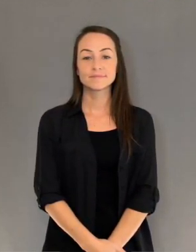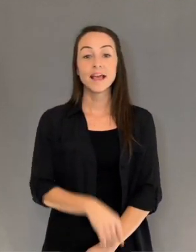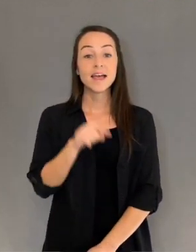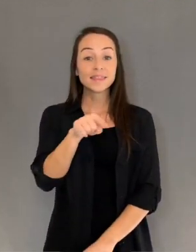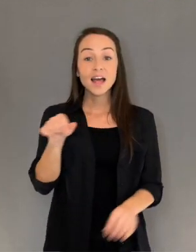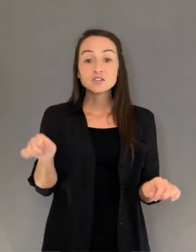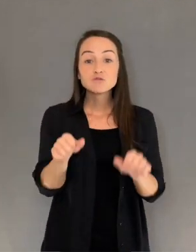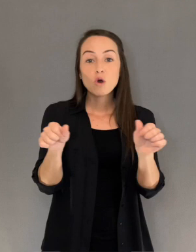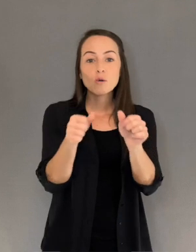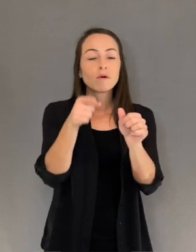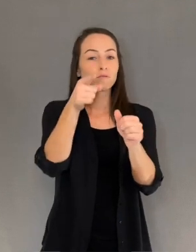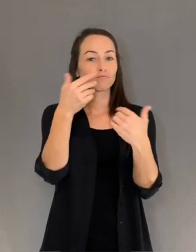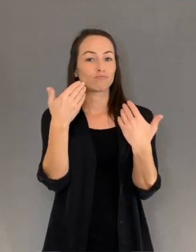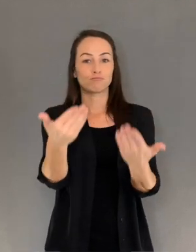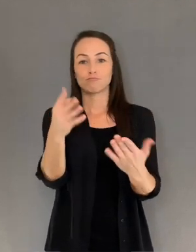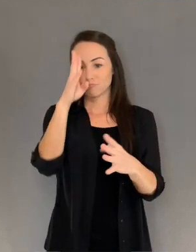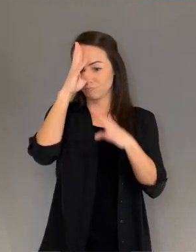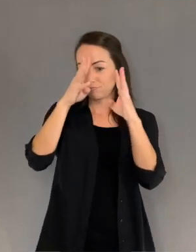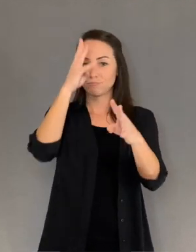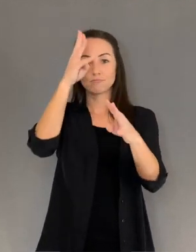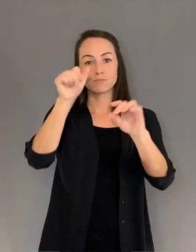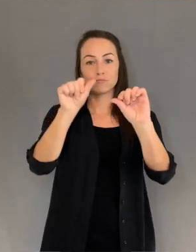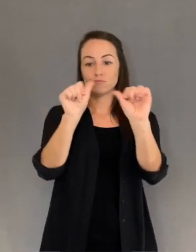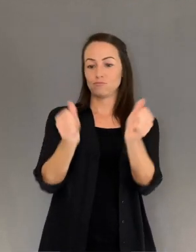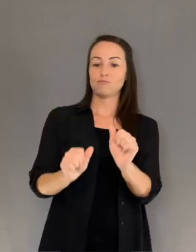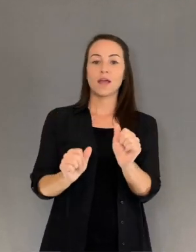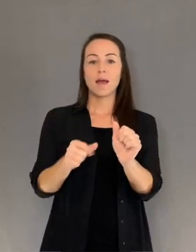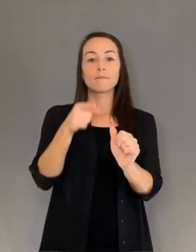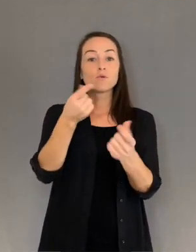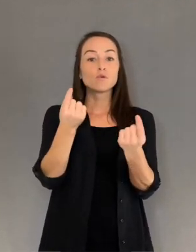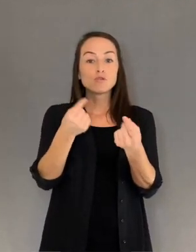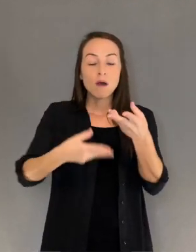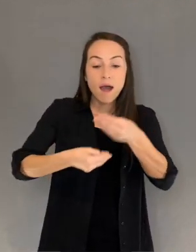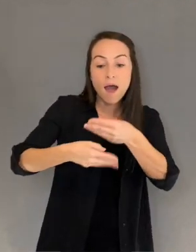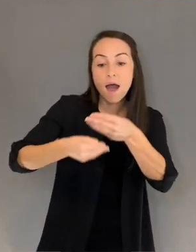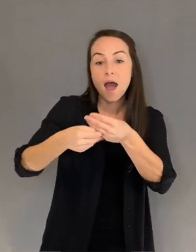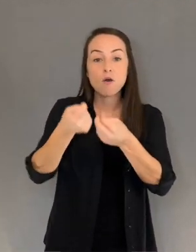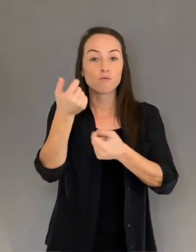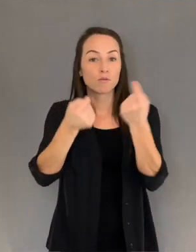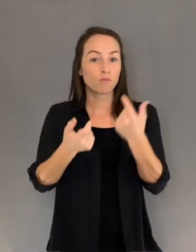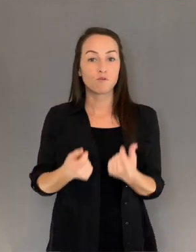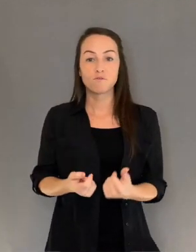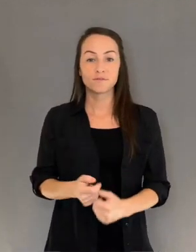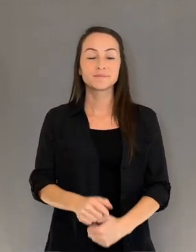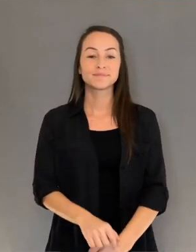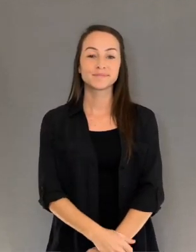The sculpture can be transformed by adding and removing the individual shapes.